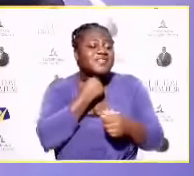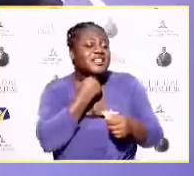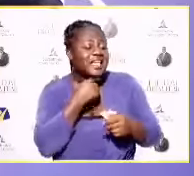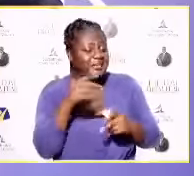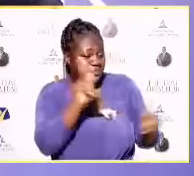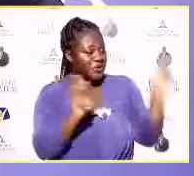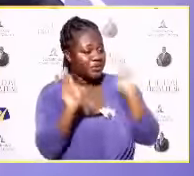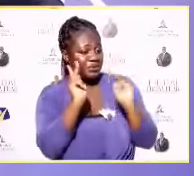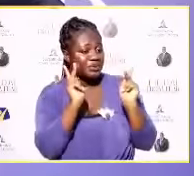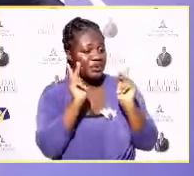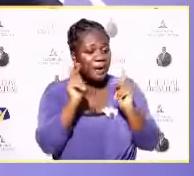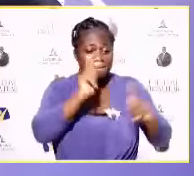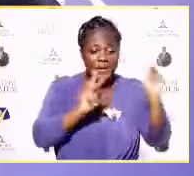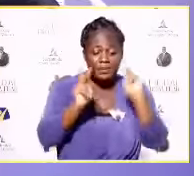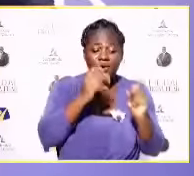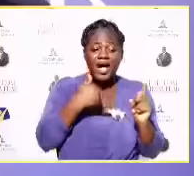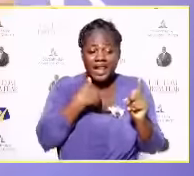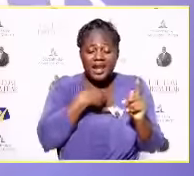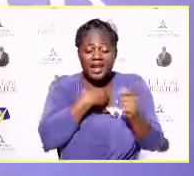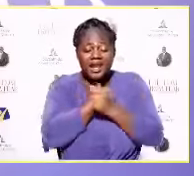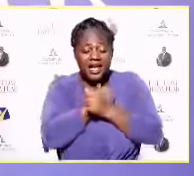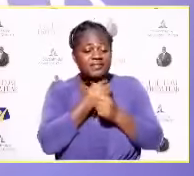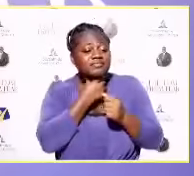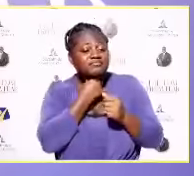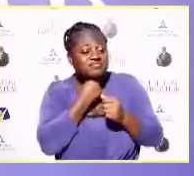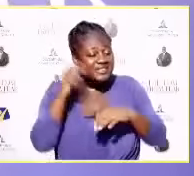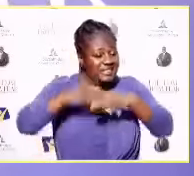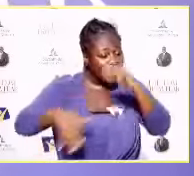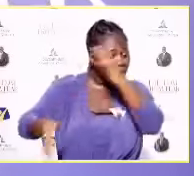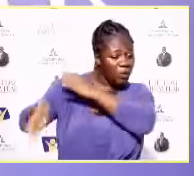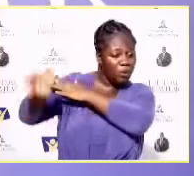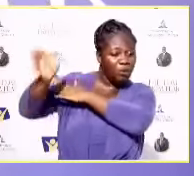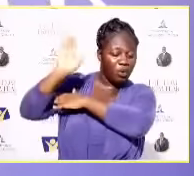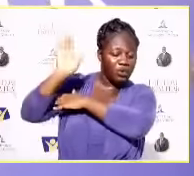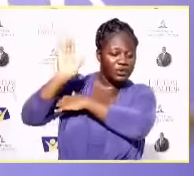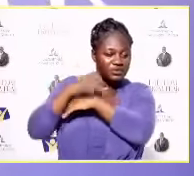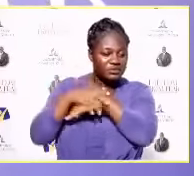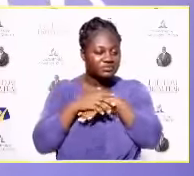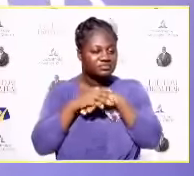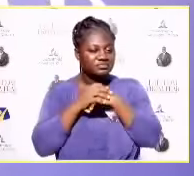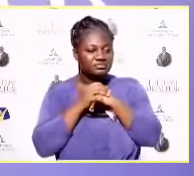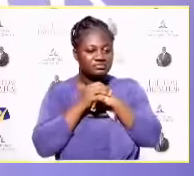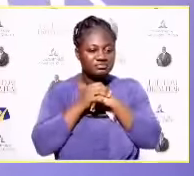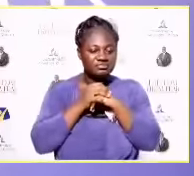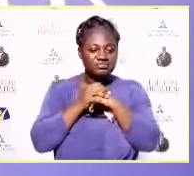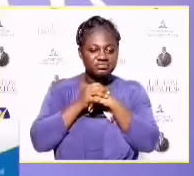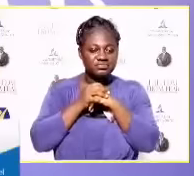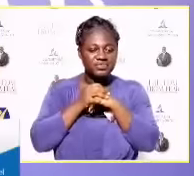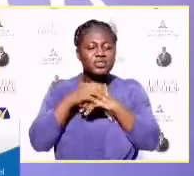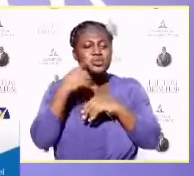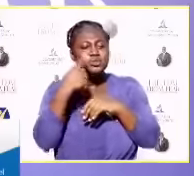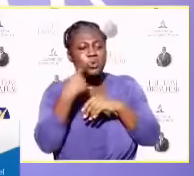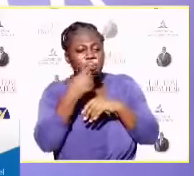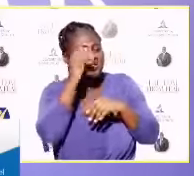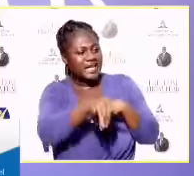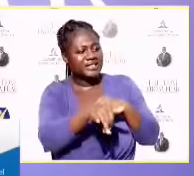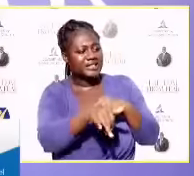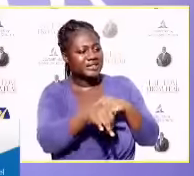Bible said, more than lovers of God. So who is that person's God?